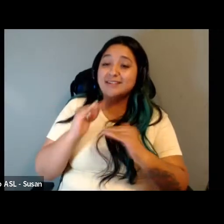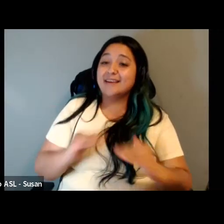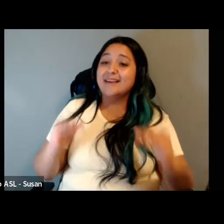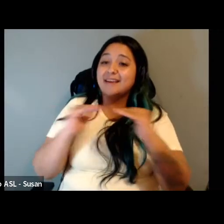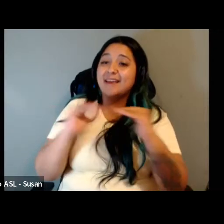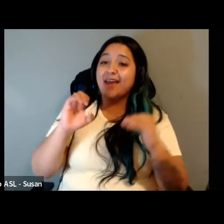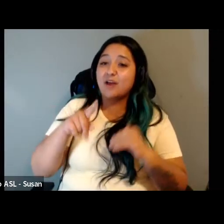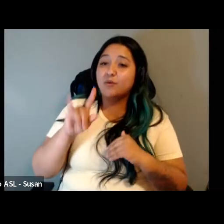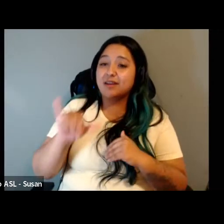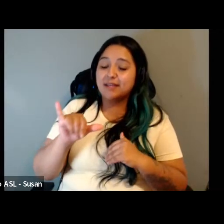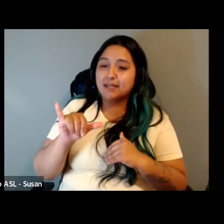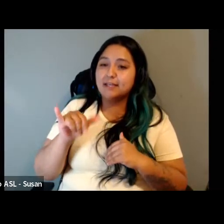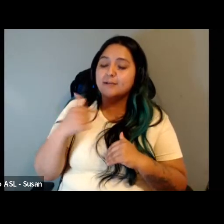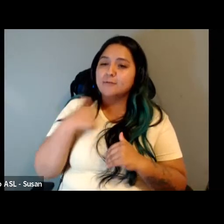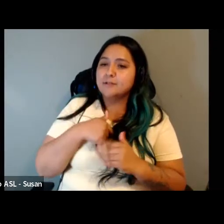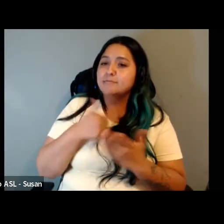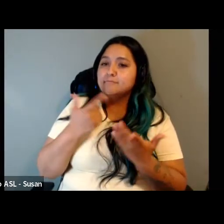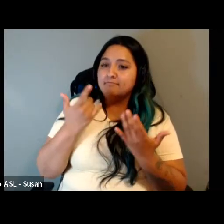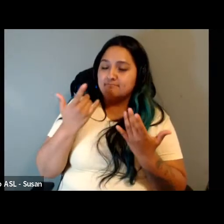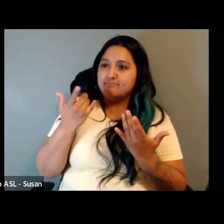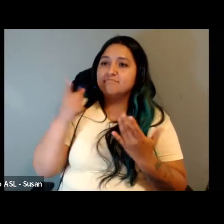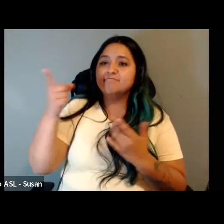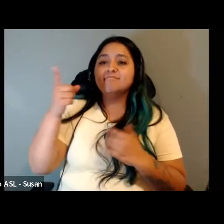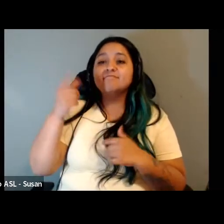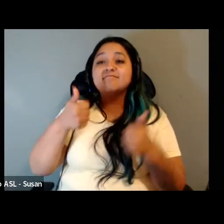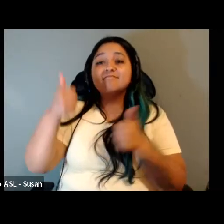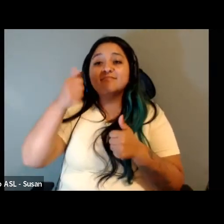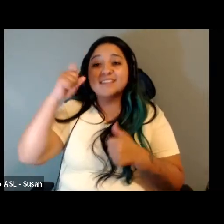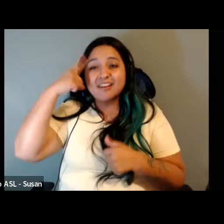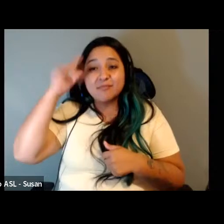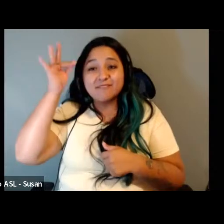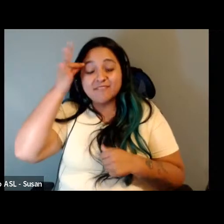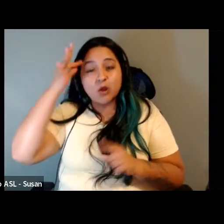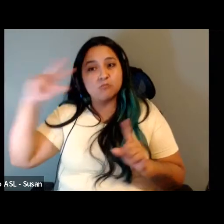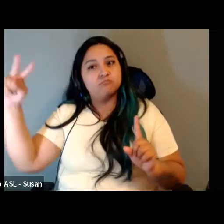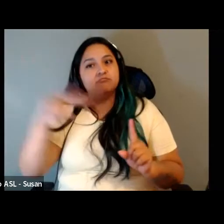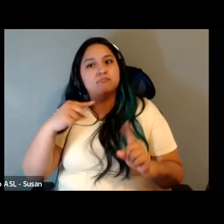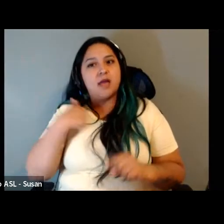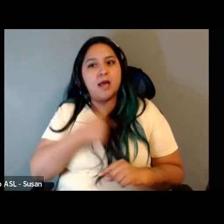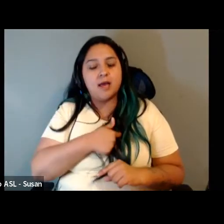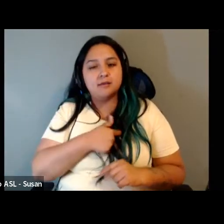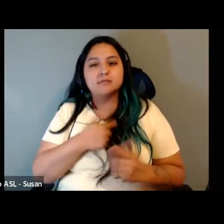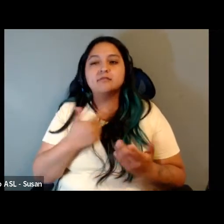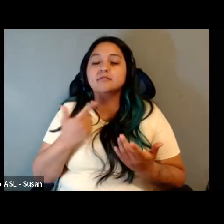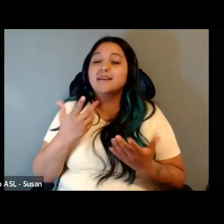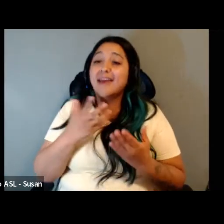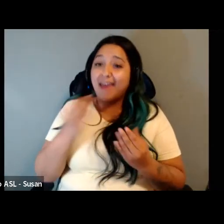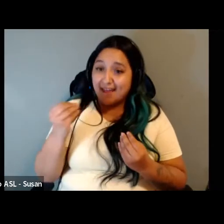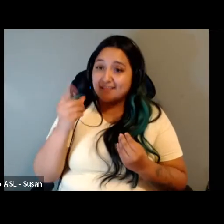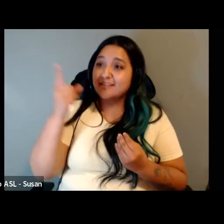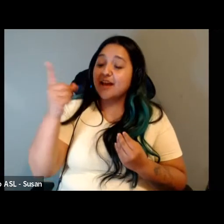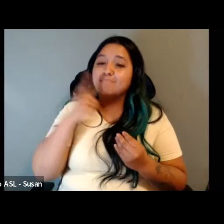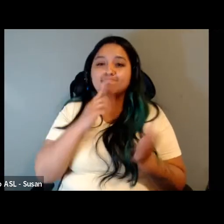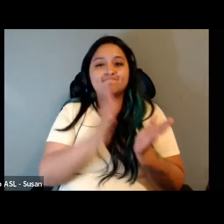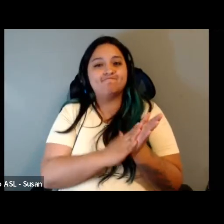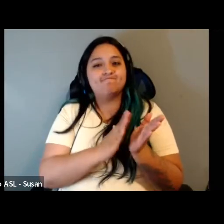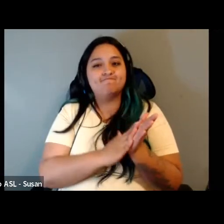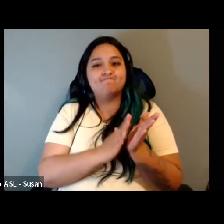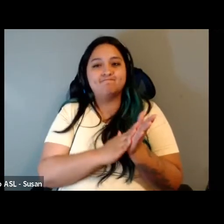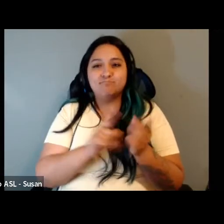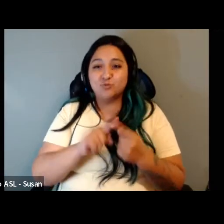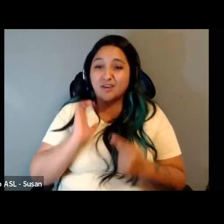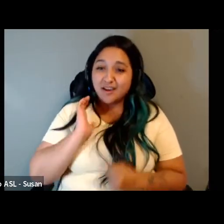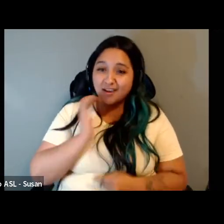brought us to the attention of the White House and the federal government. And we've received pats on the back and